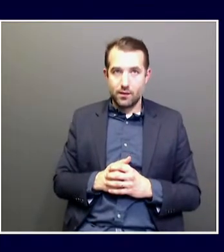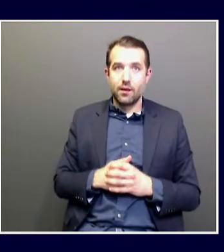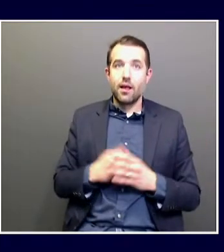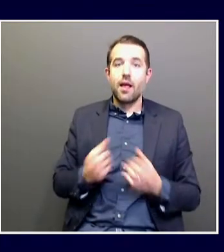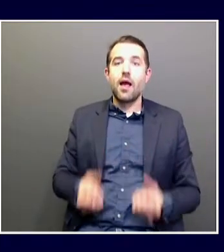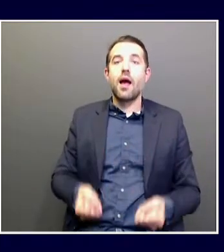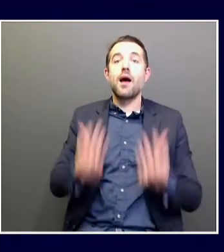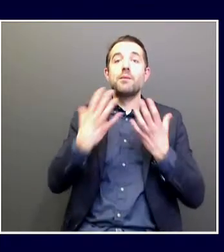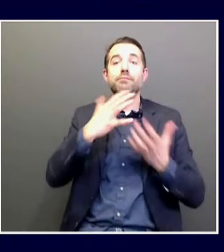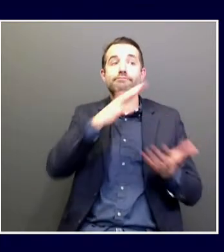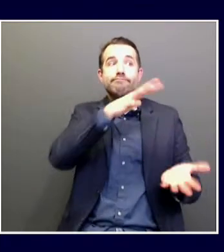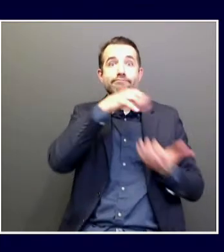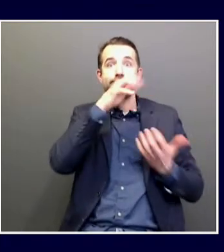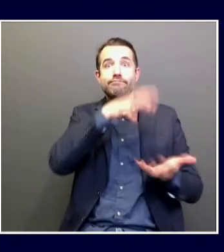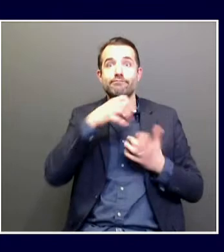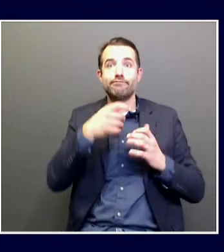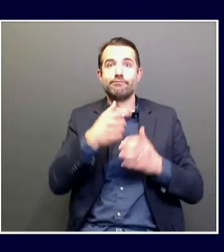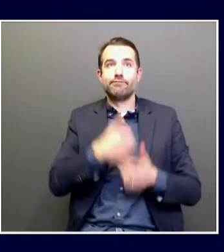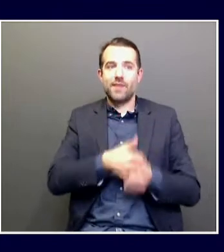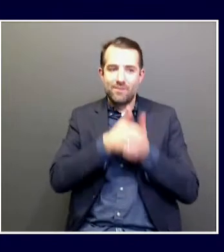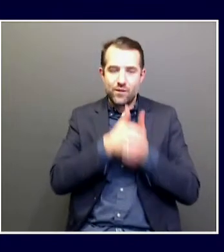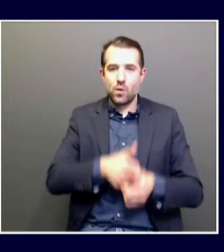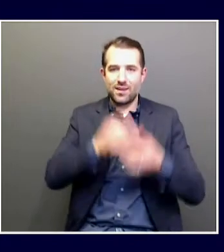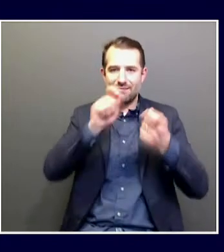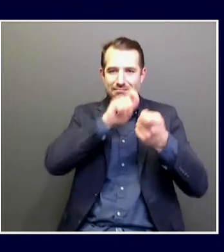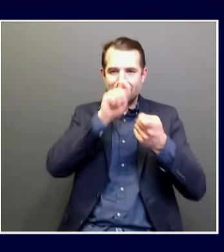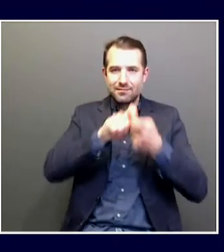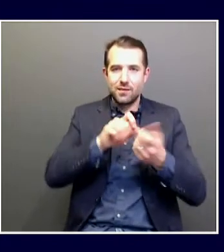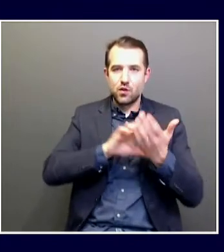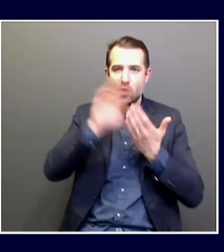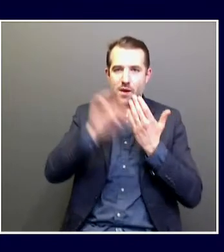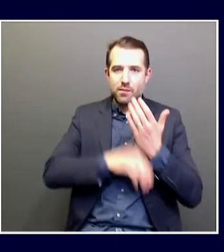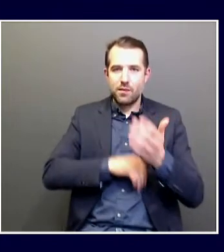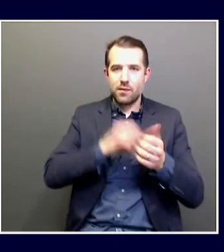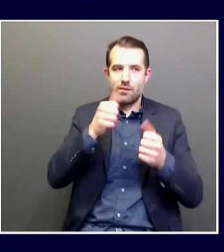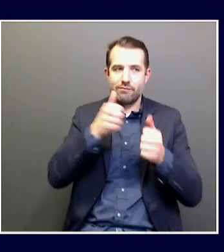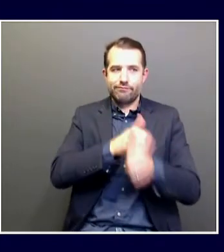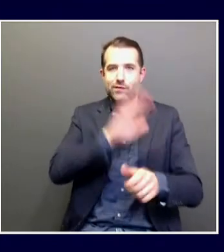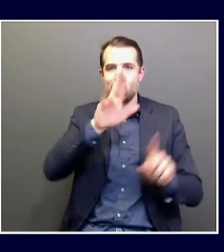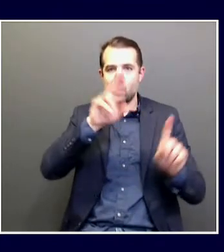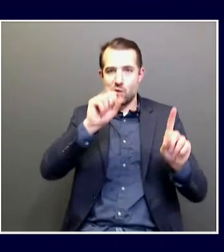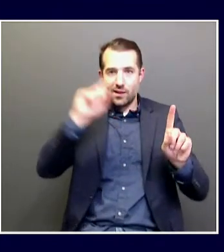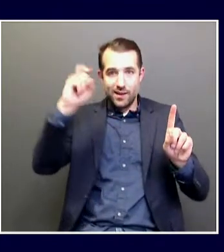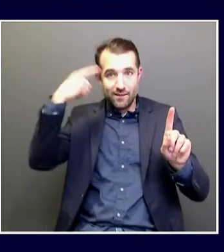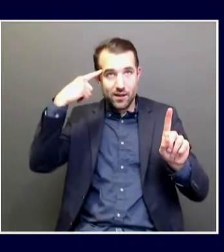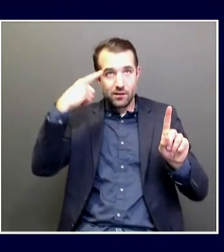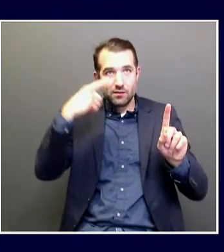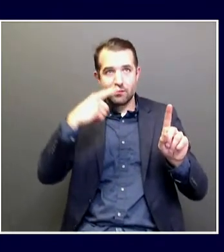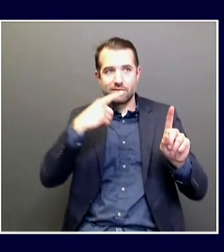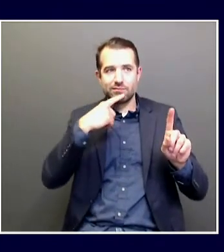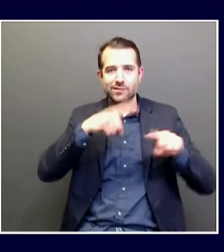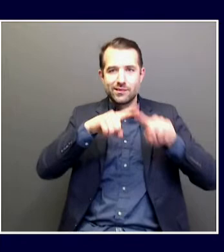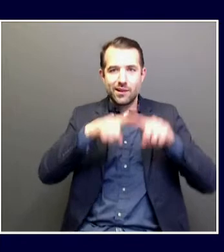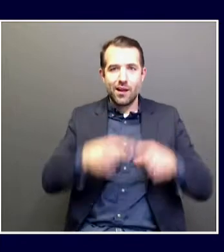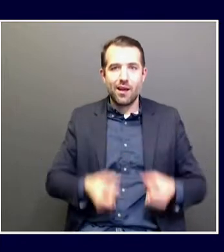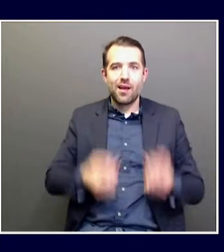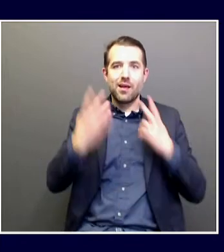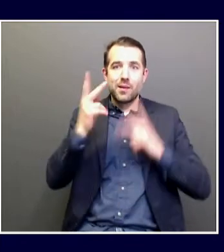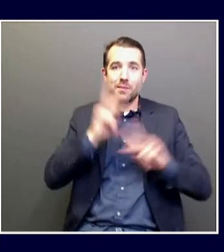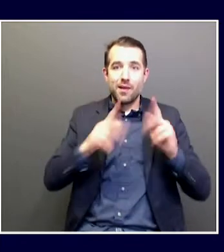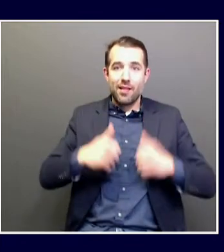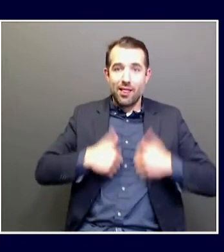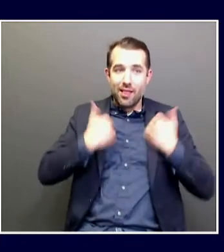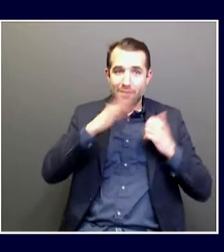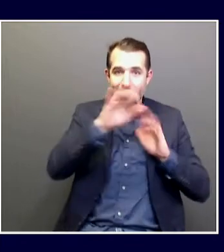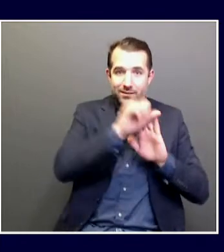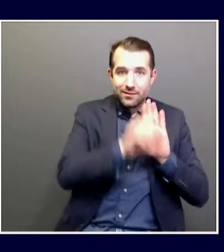government. And jurisdictions are allocated a set amount, again, based on population, disease rates, things of that sort. So Maine